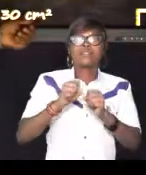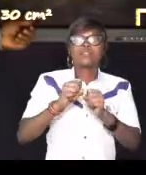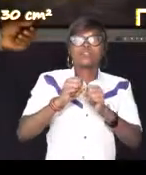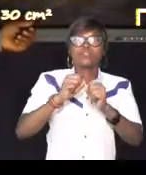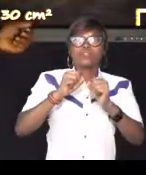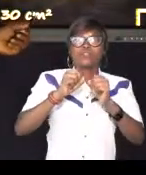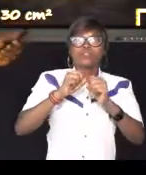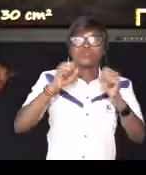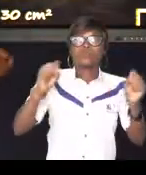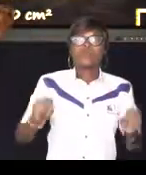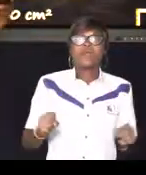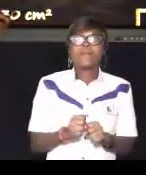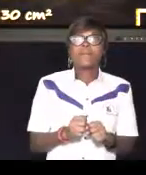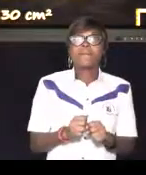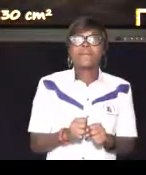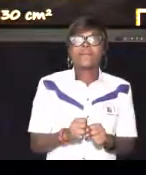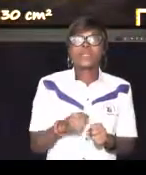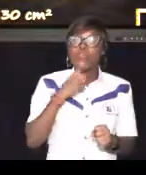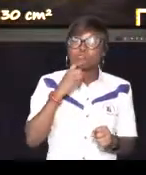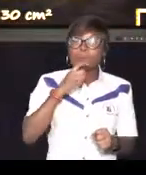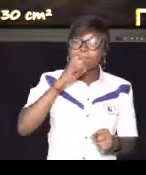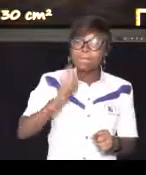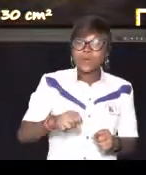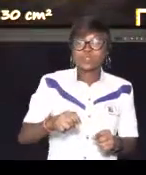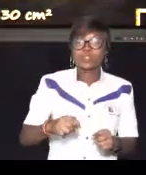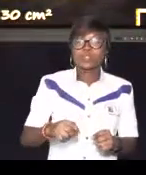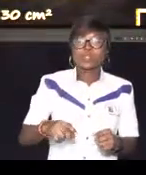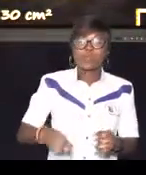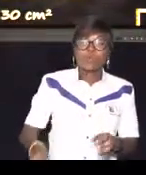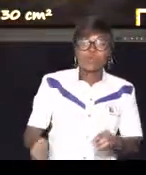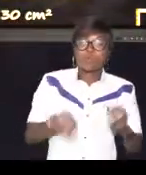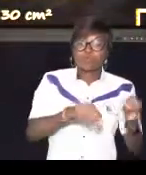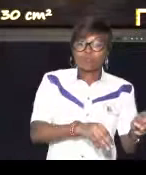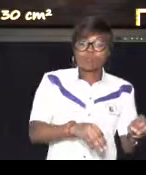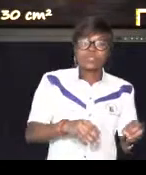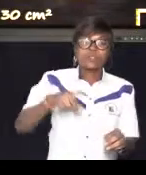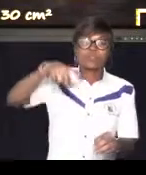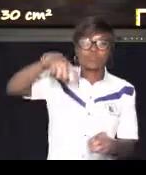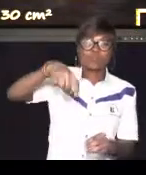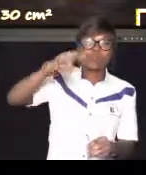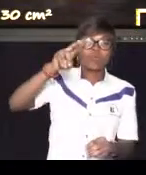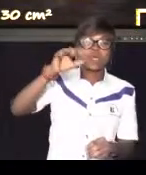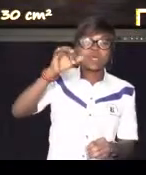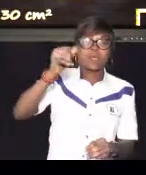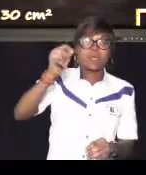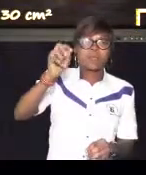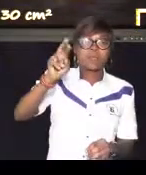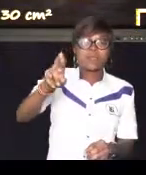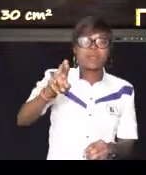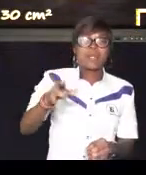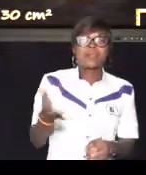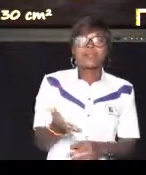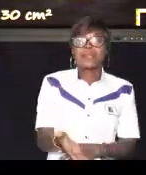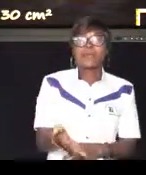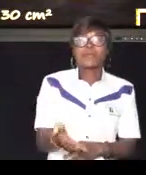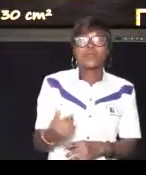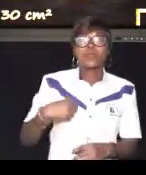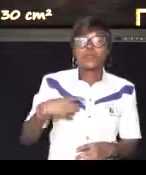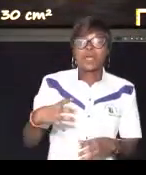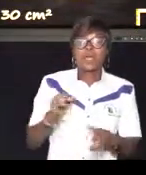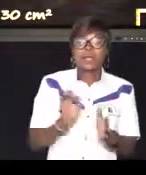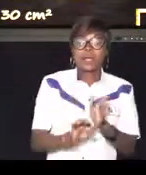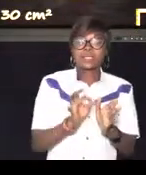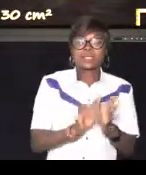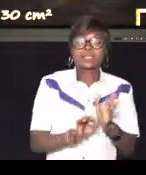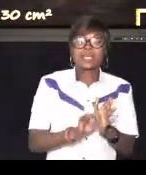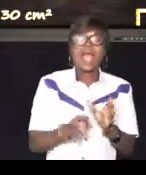squares symbolically. And you must put squares there, because when we say we are calculating area, essentially we are counting how